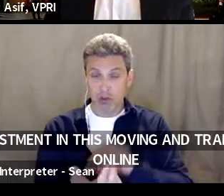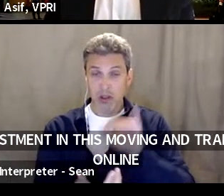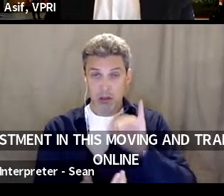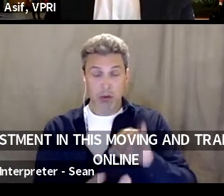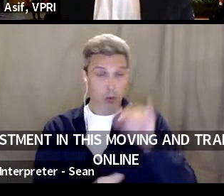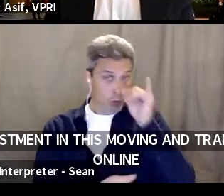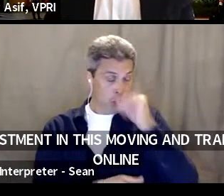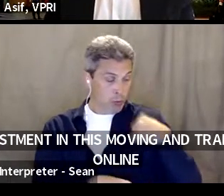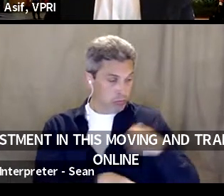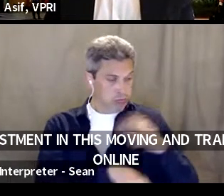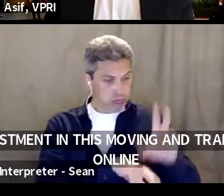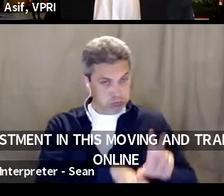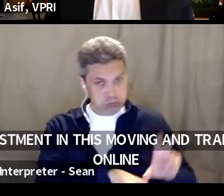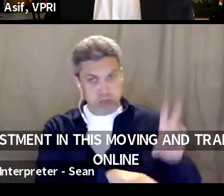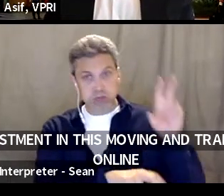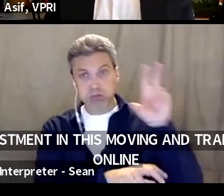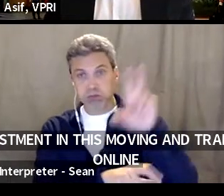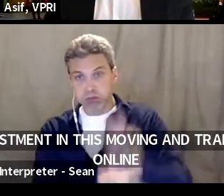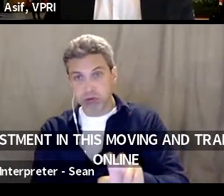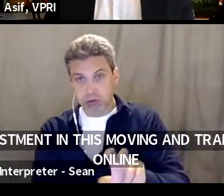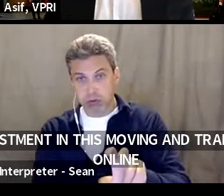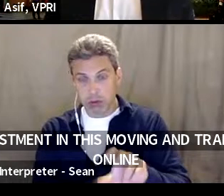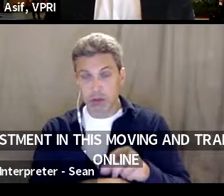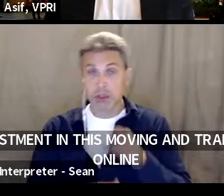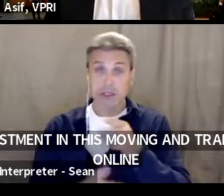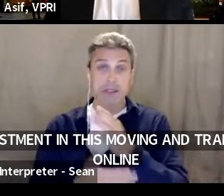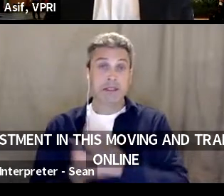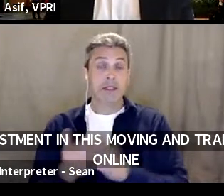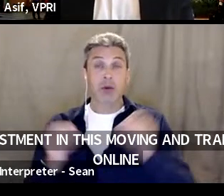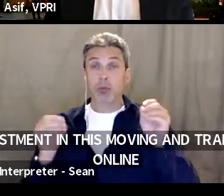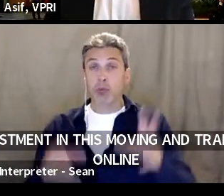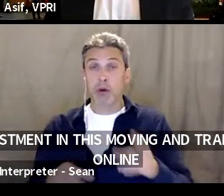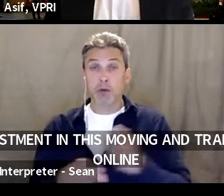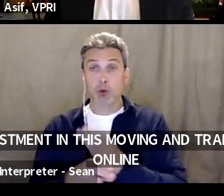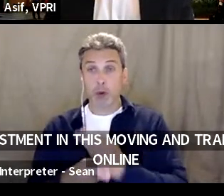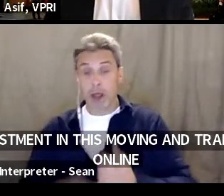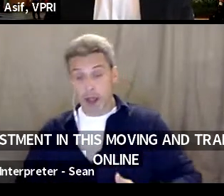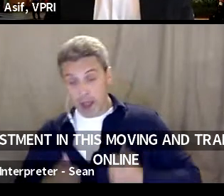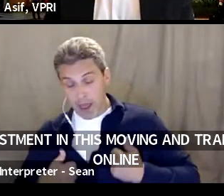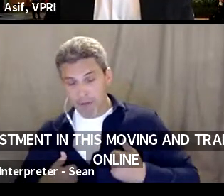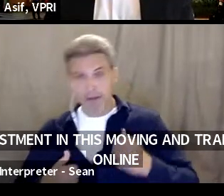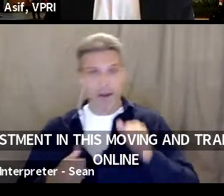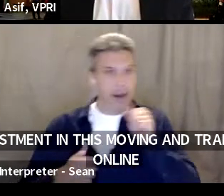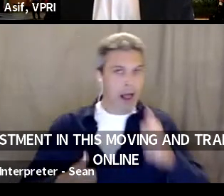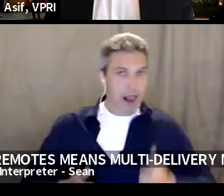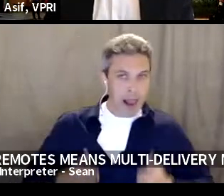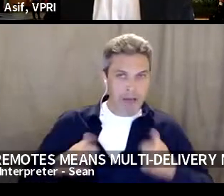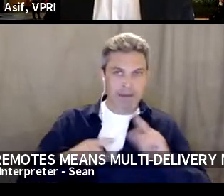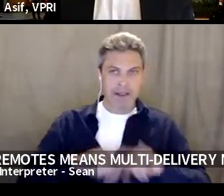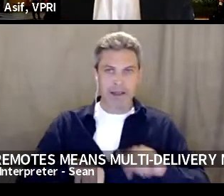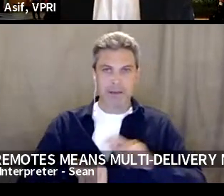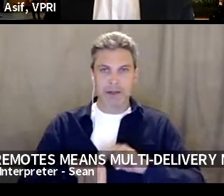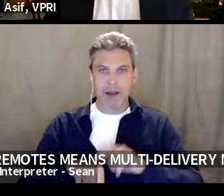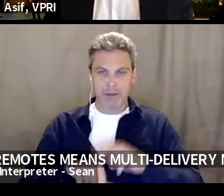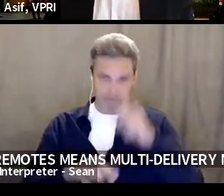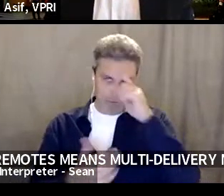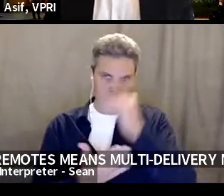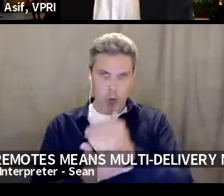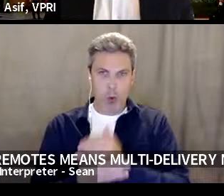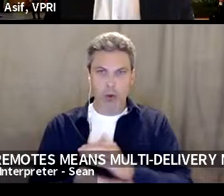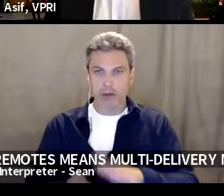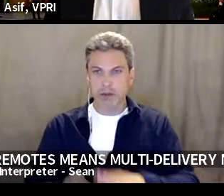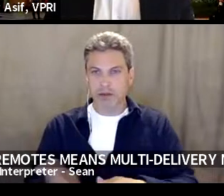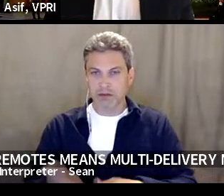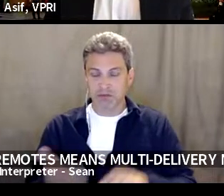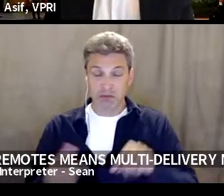multi-delivery methods for some faculty, synchronous and asynchronous. So there won't be any savings for the university,